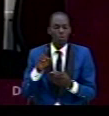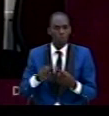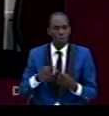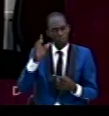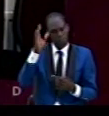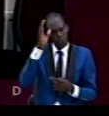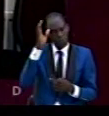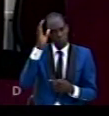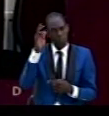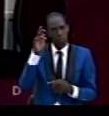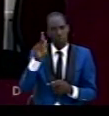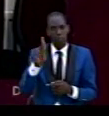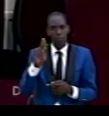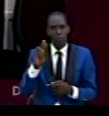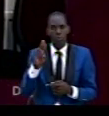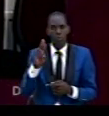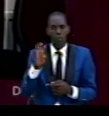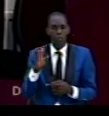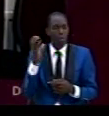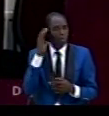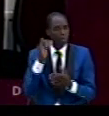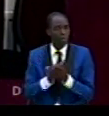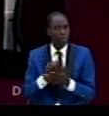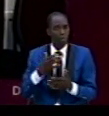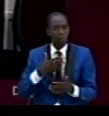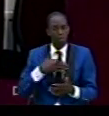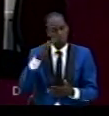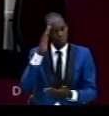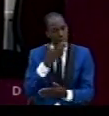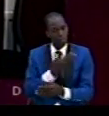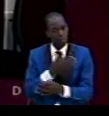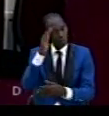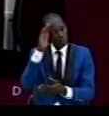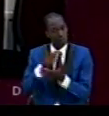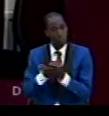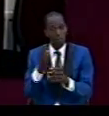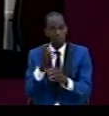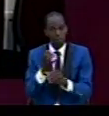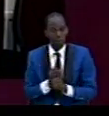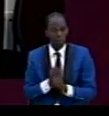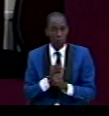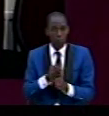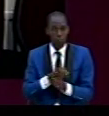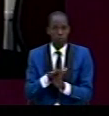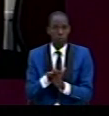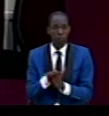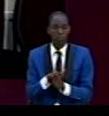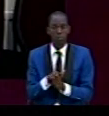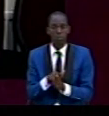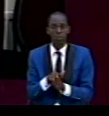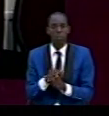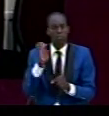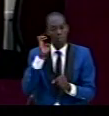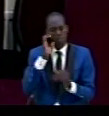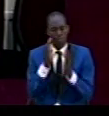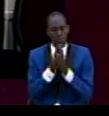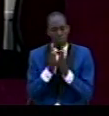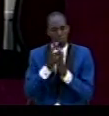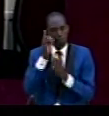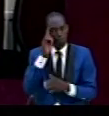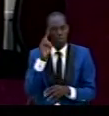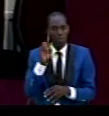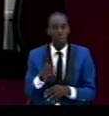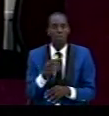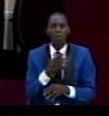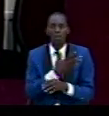positive to COVID-19, dad prayed for him. And afterwards, he repeated the